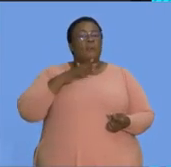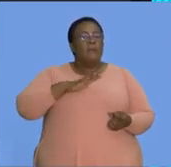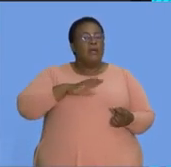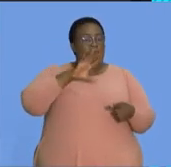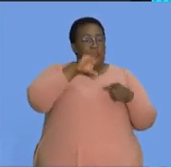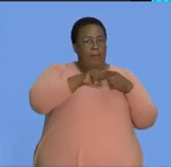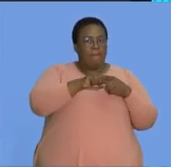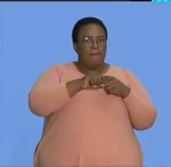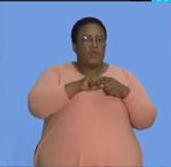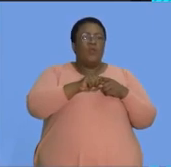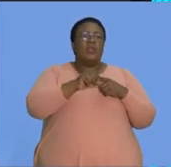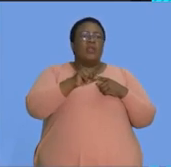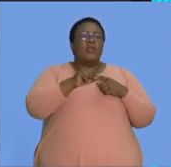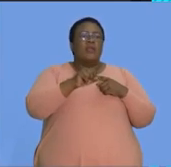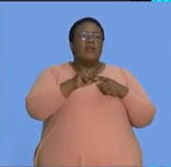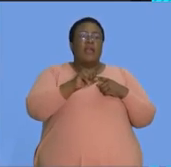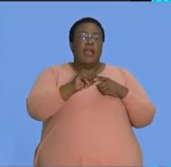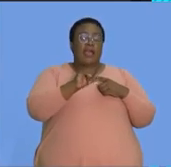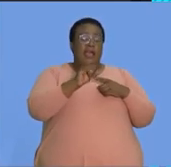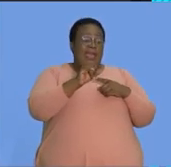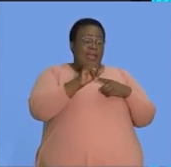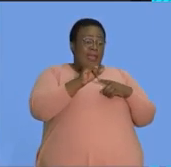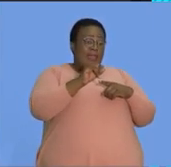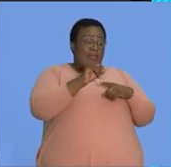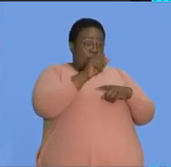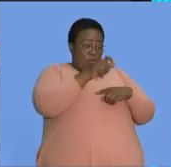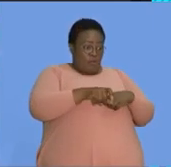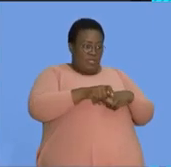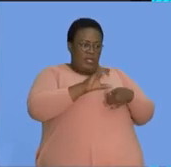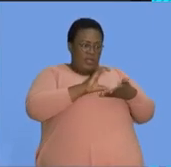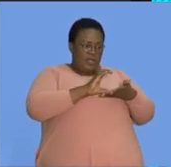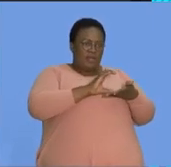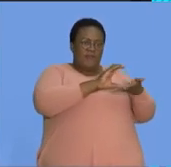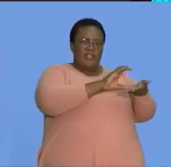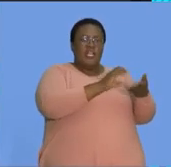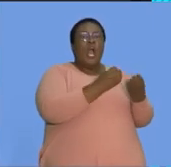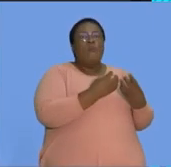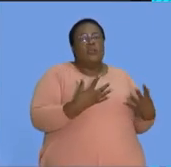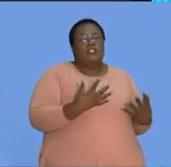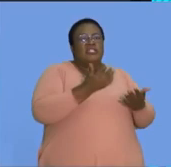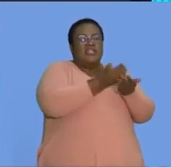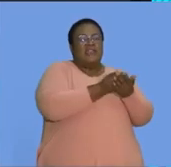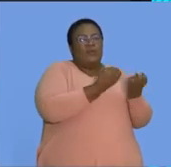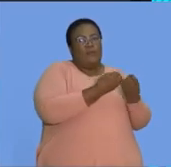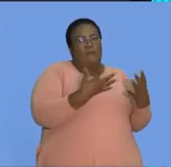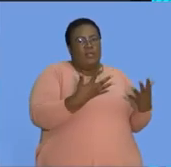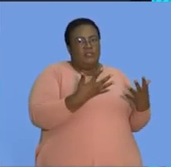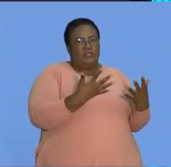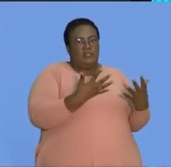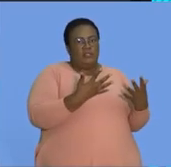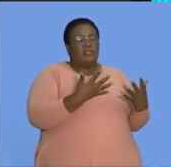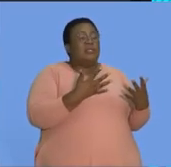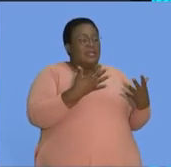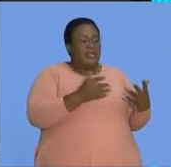was the original amount, or what was the initial amount, or what was the principal amount if we use the proper terms, right? That